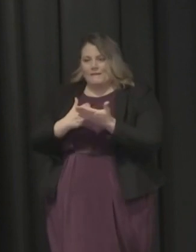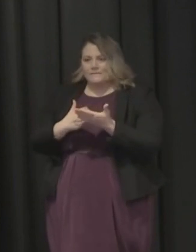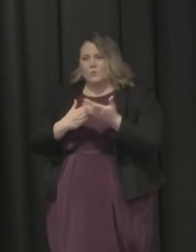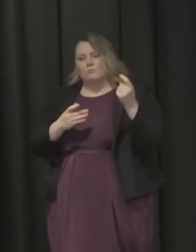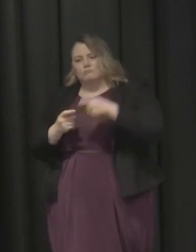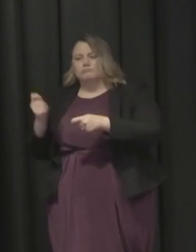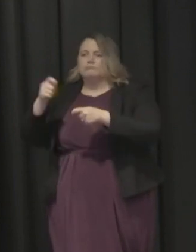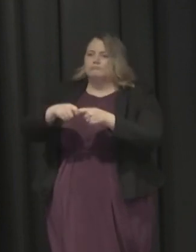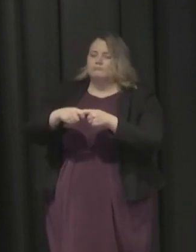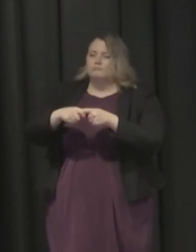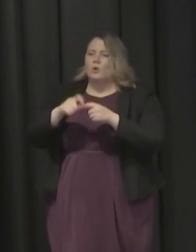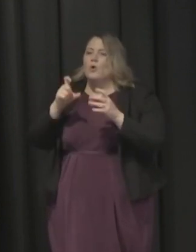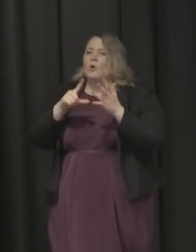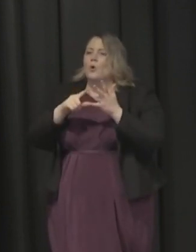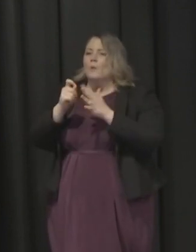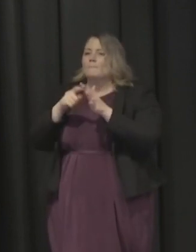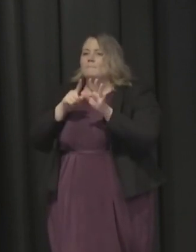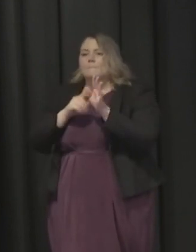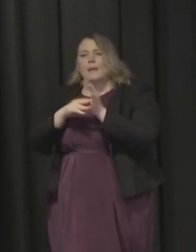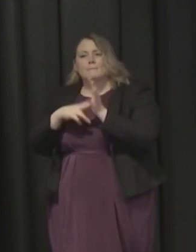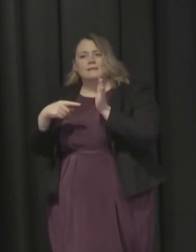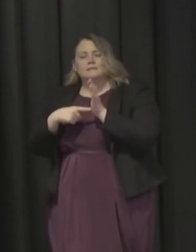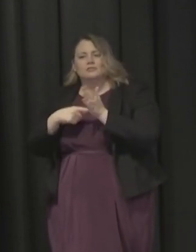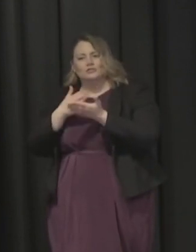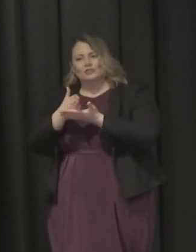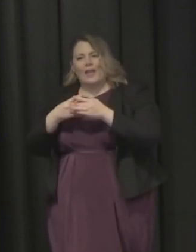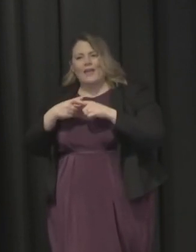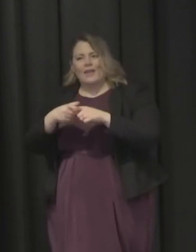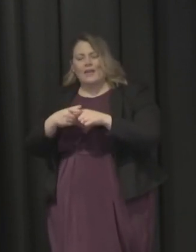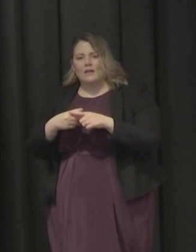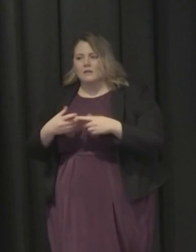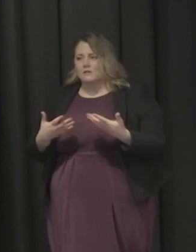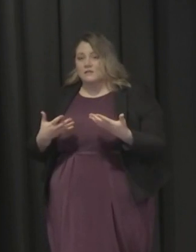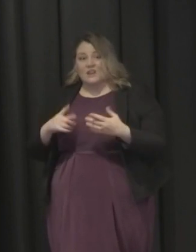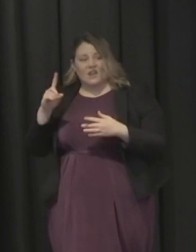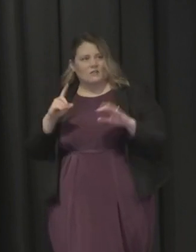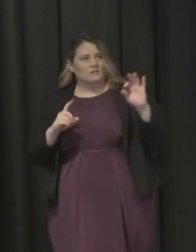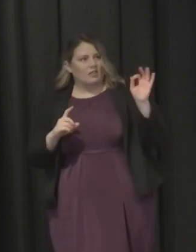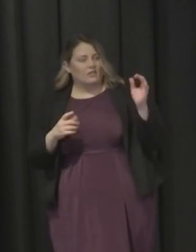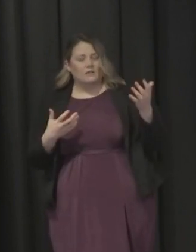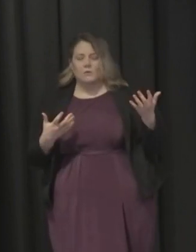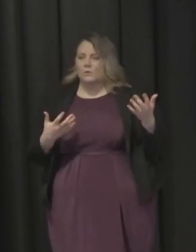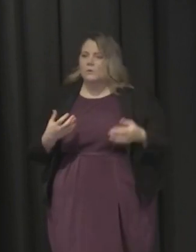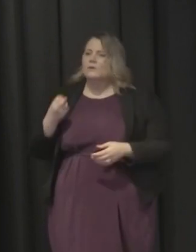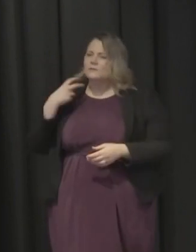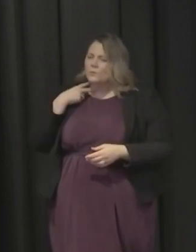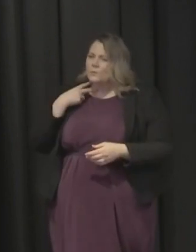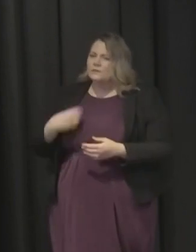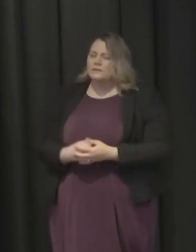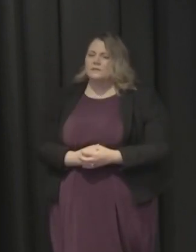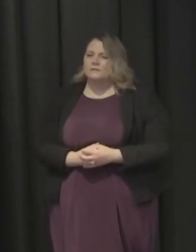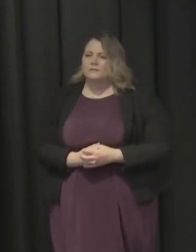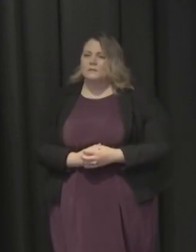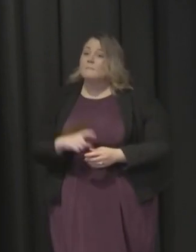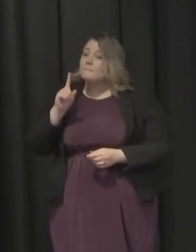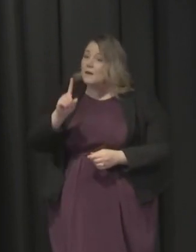of course we did, because they weren't in lockdown, under lockdown restrictions until more recently. And if we hadn't